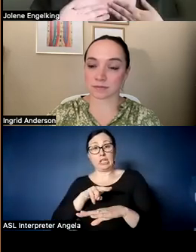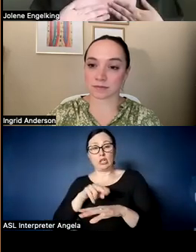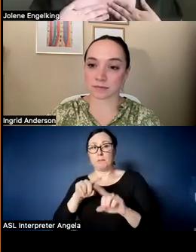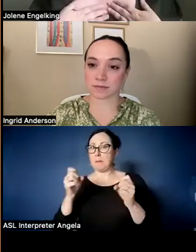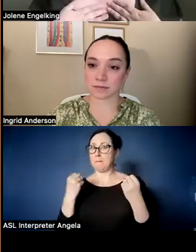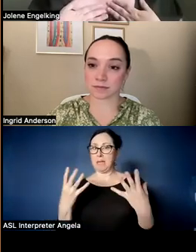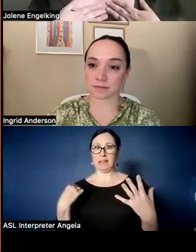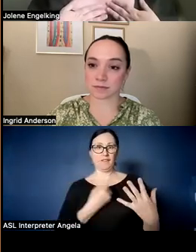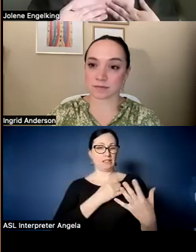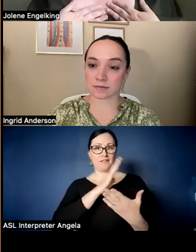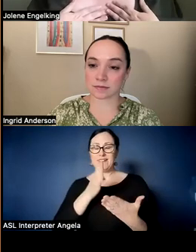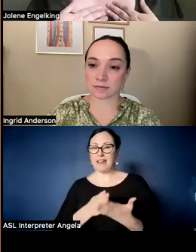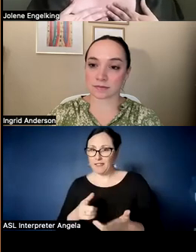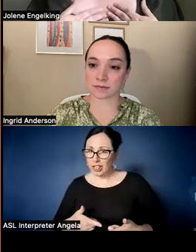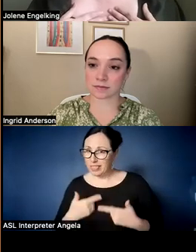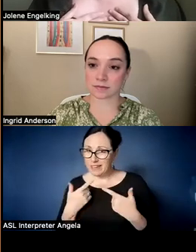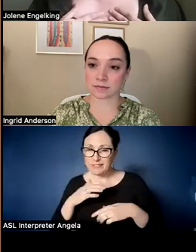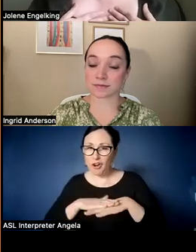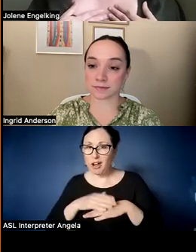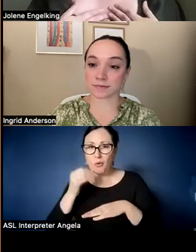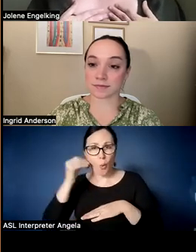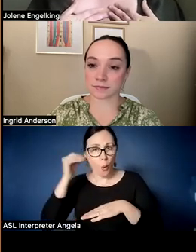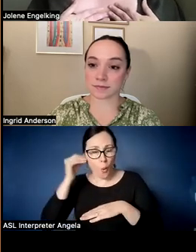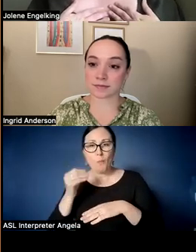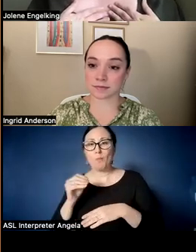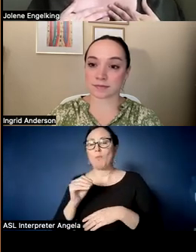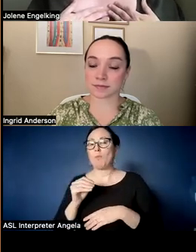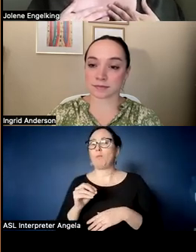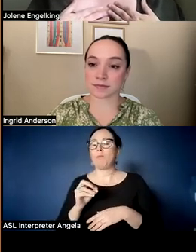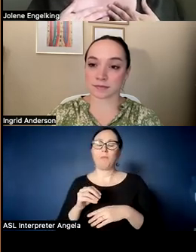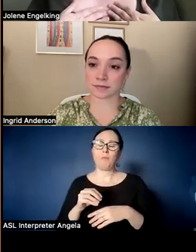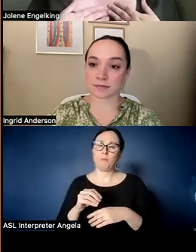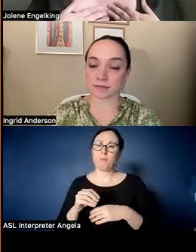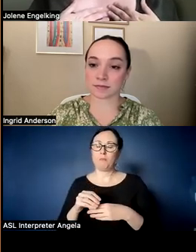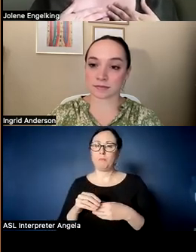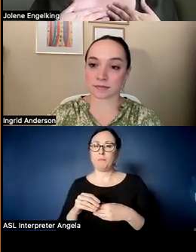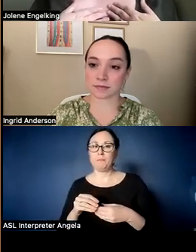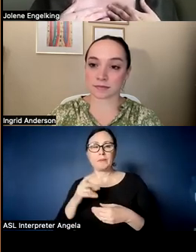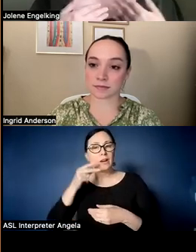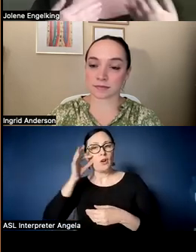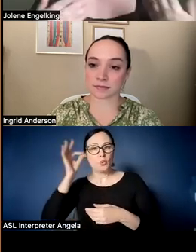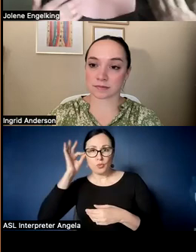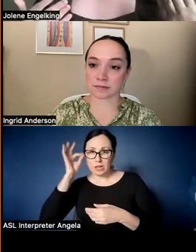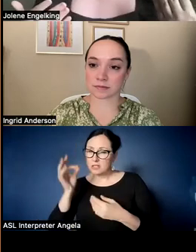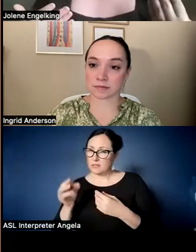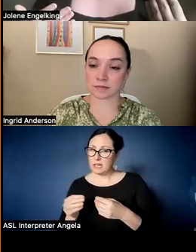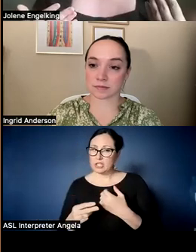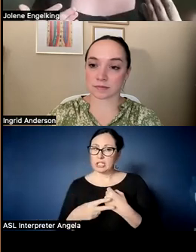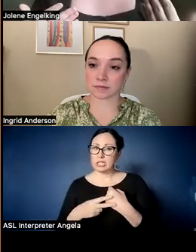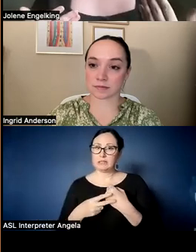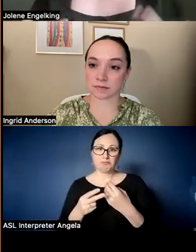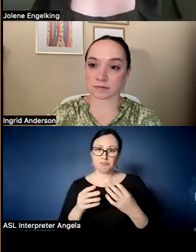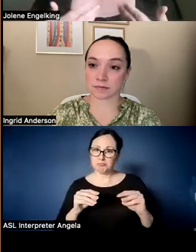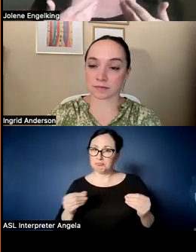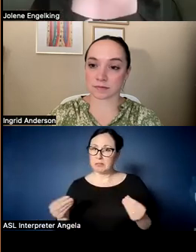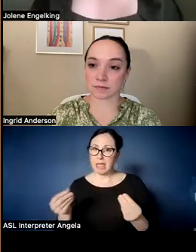I've never lived on my home reservation, right? And we're recognizing that 80 to 90%